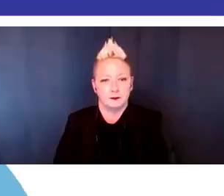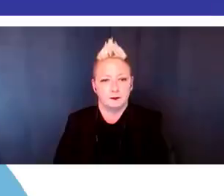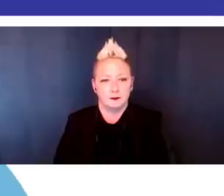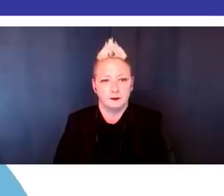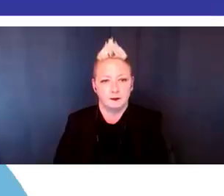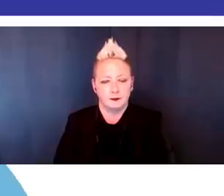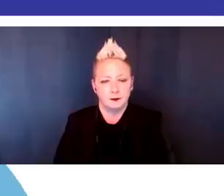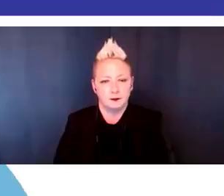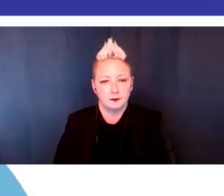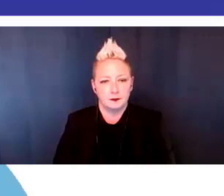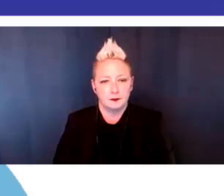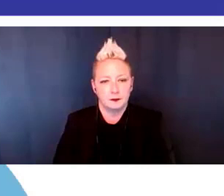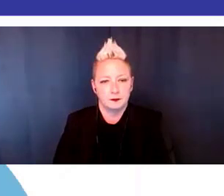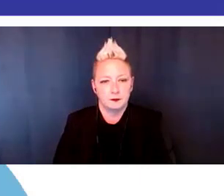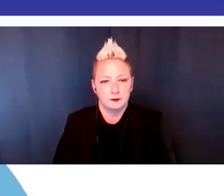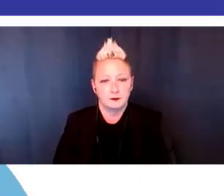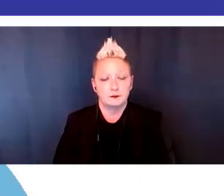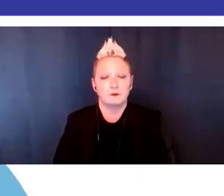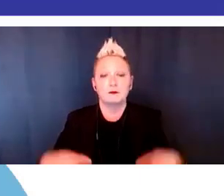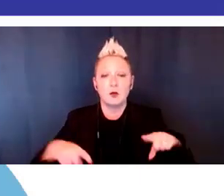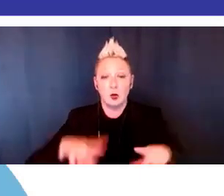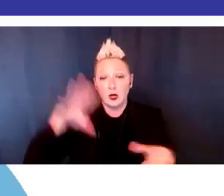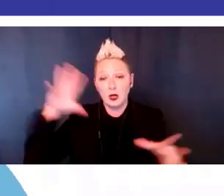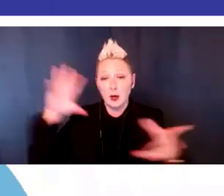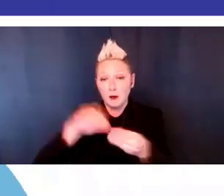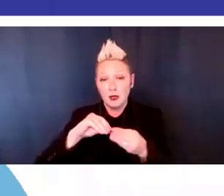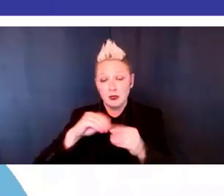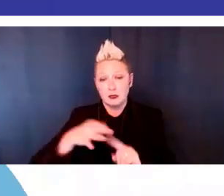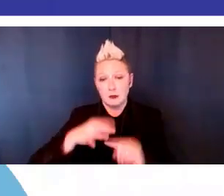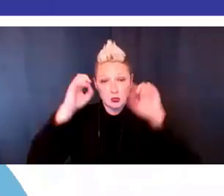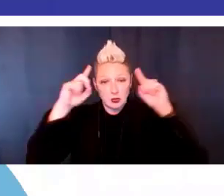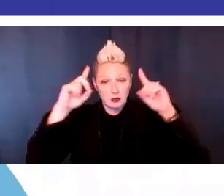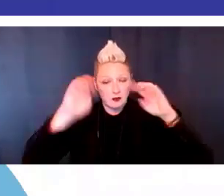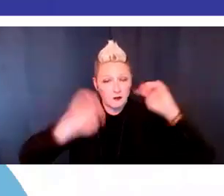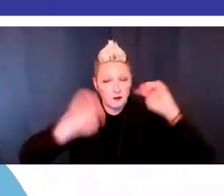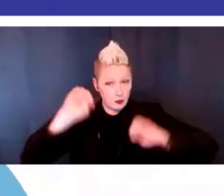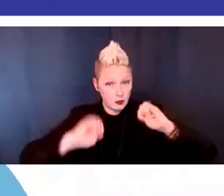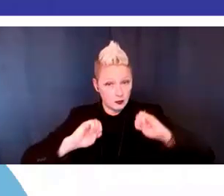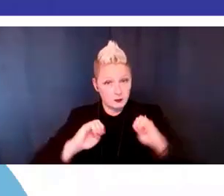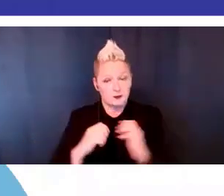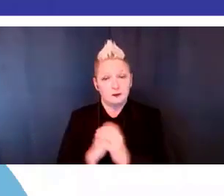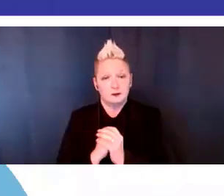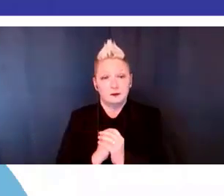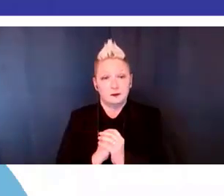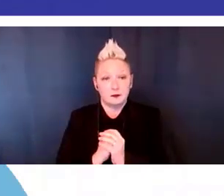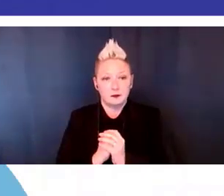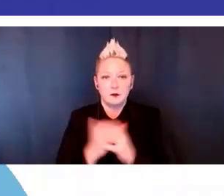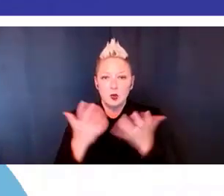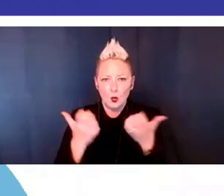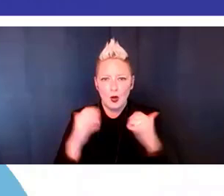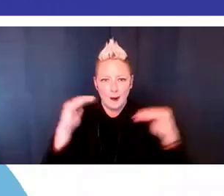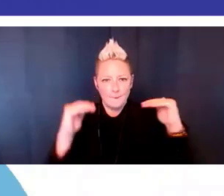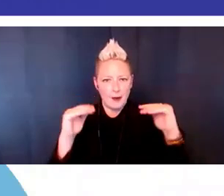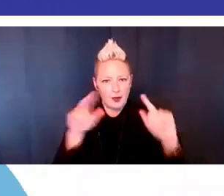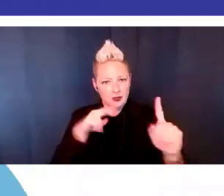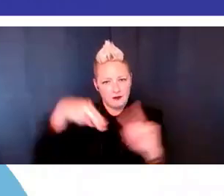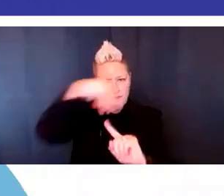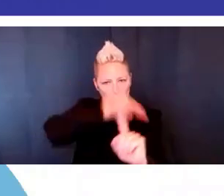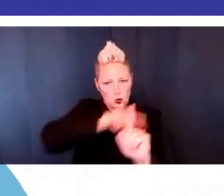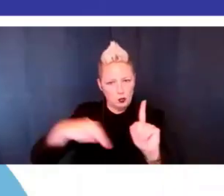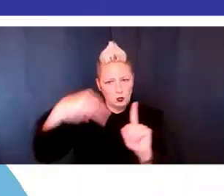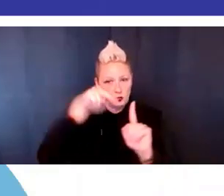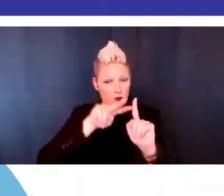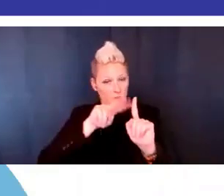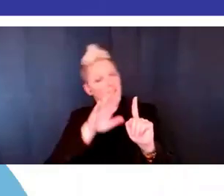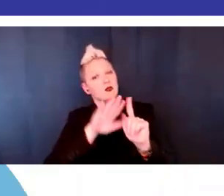During a comprehensive special education evaluation, as we work to get a balanced view of the whole child, it is not